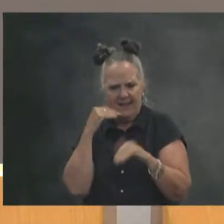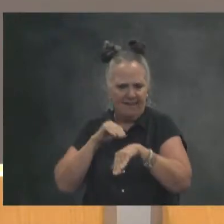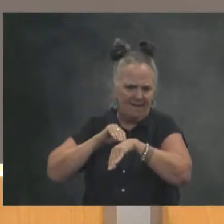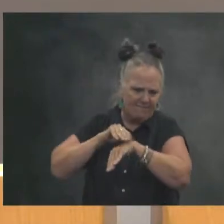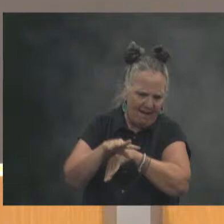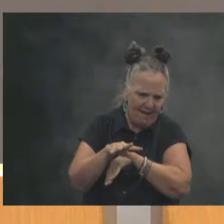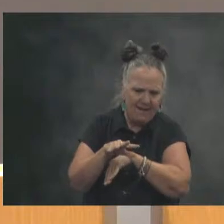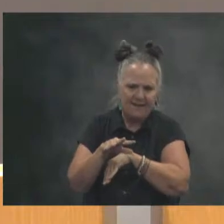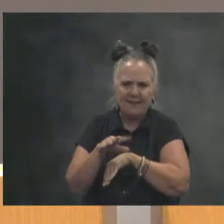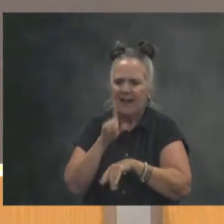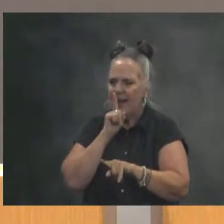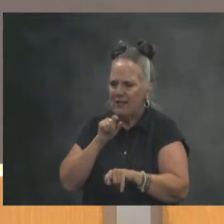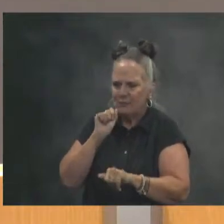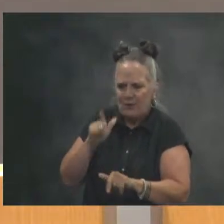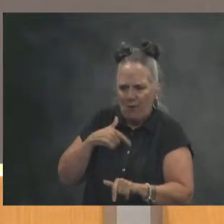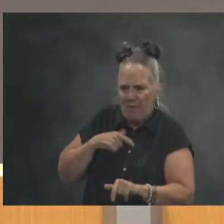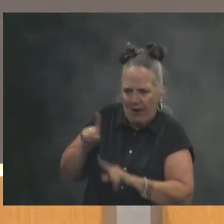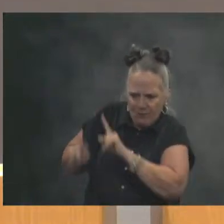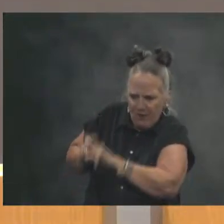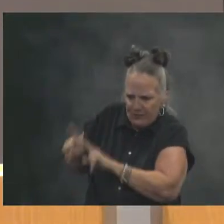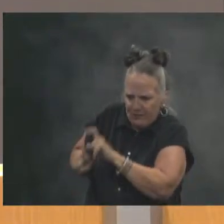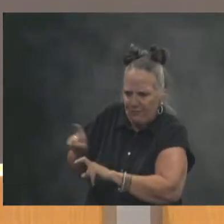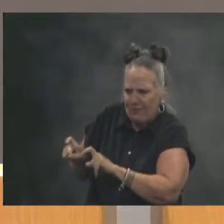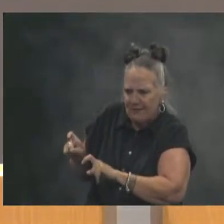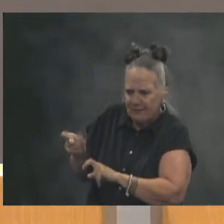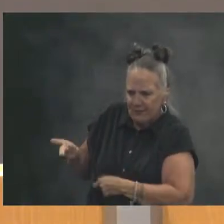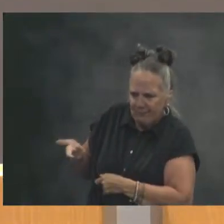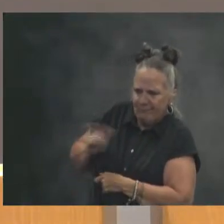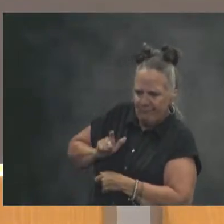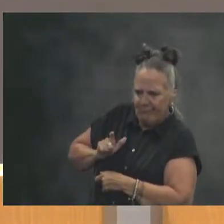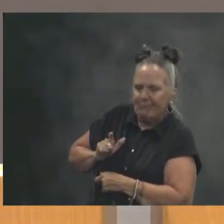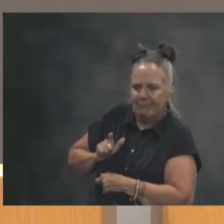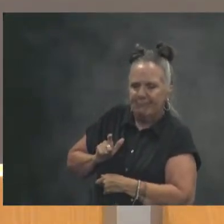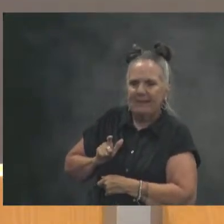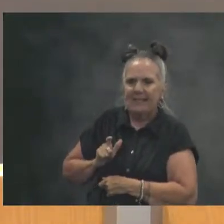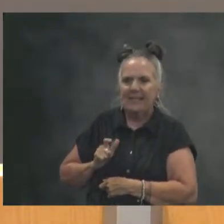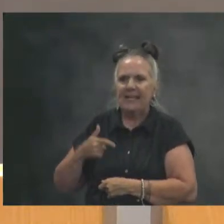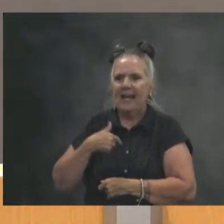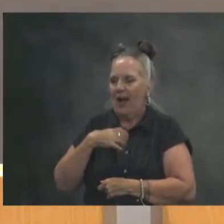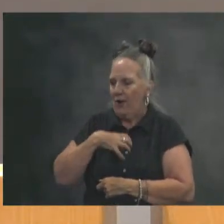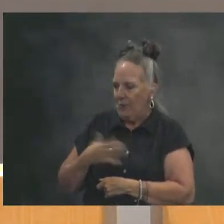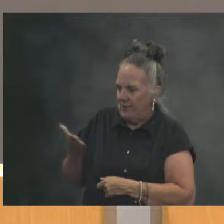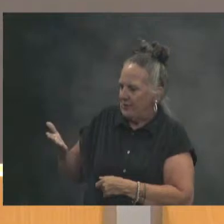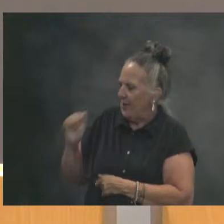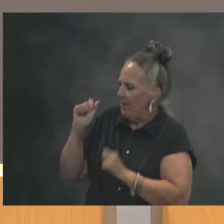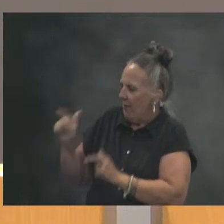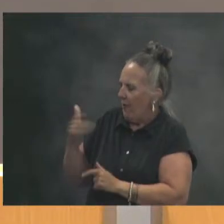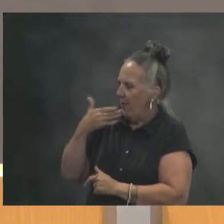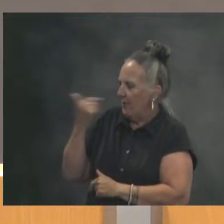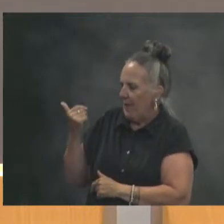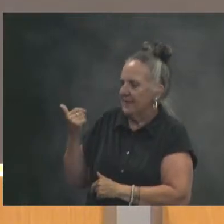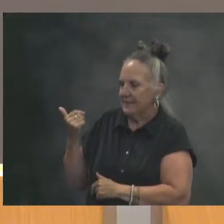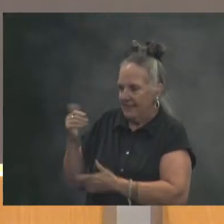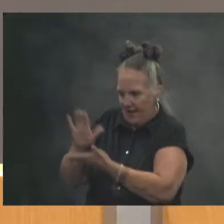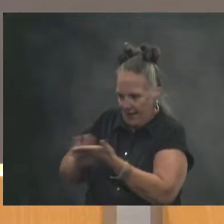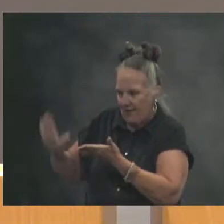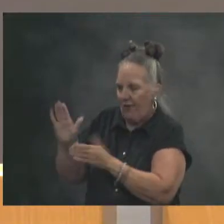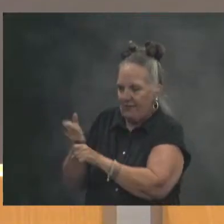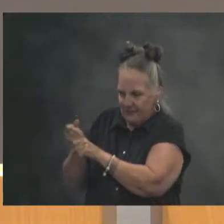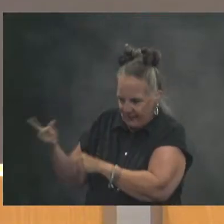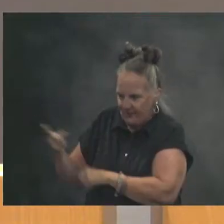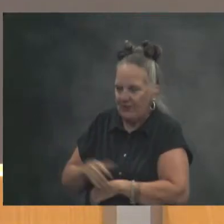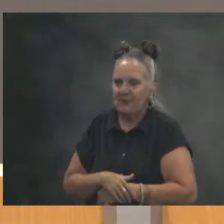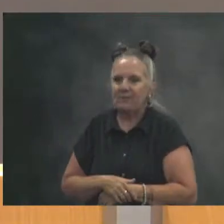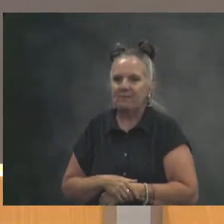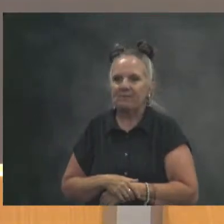really answering all my questions with so much patience. He is such a special person, and I wish him all the best at UMD next year.